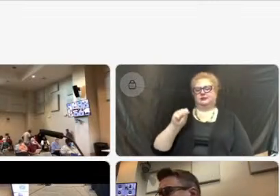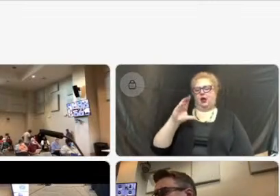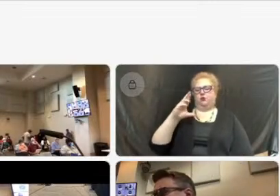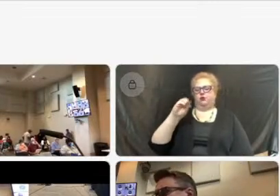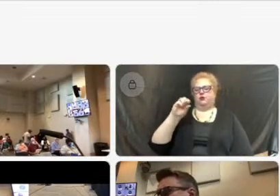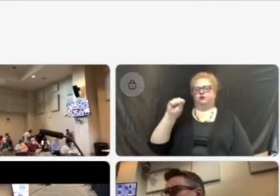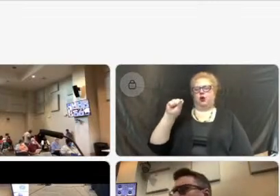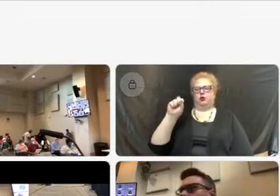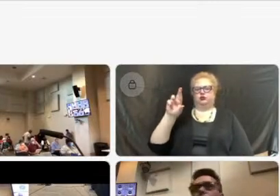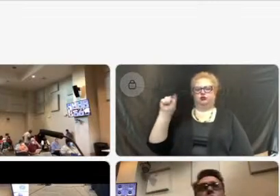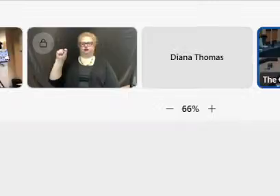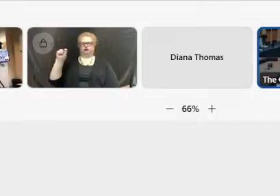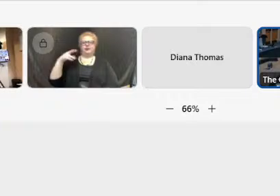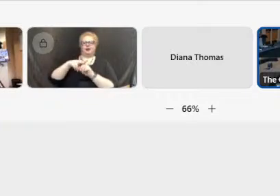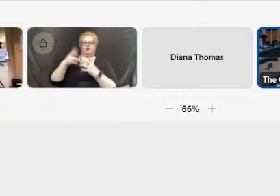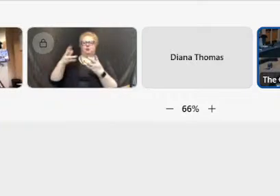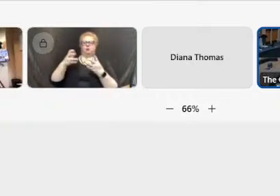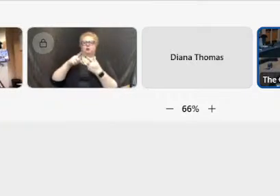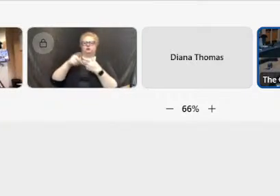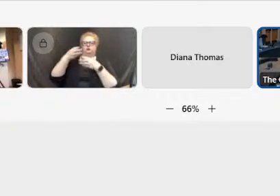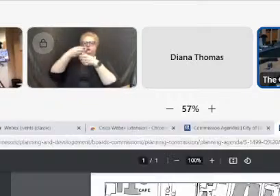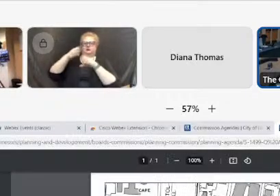The applicant proposes to subdivide